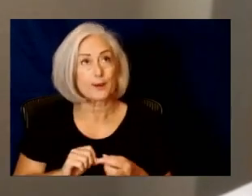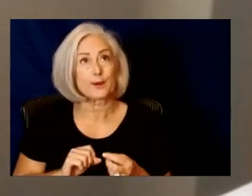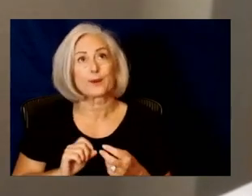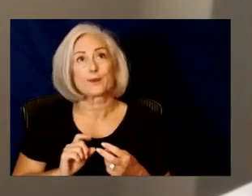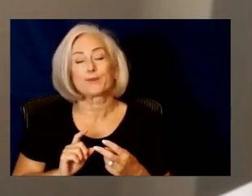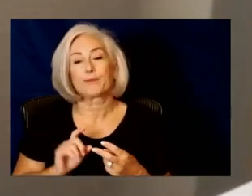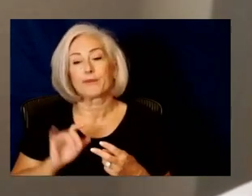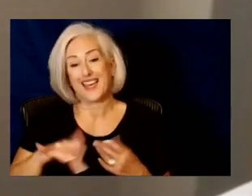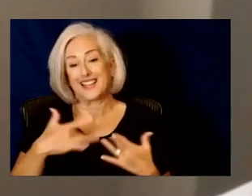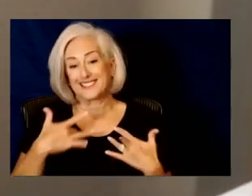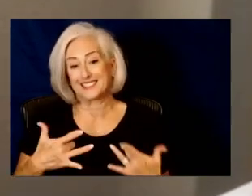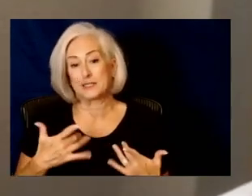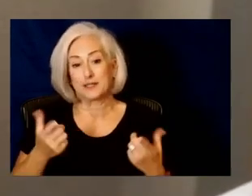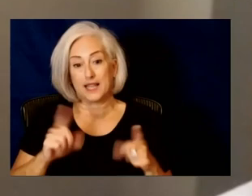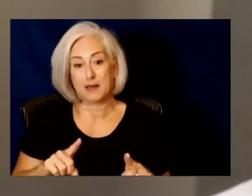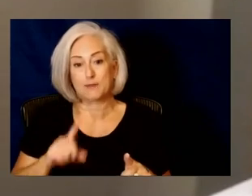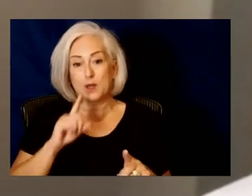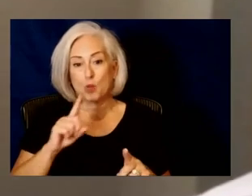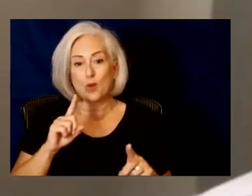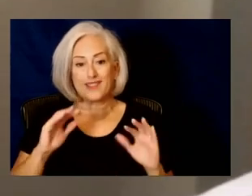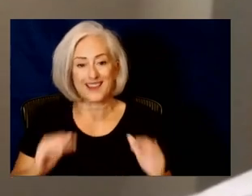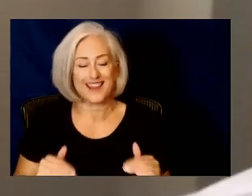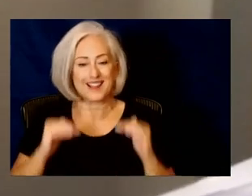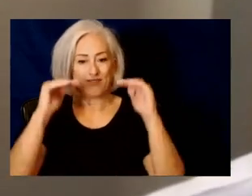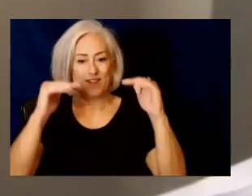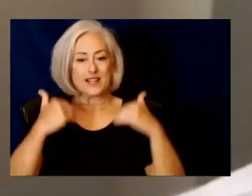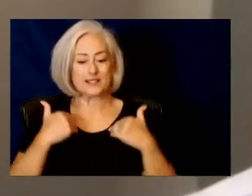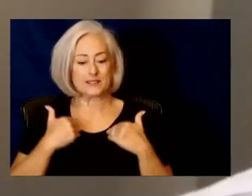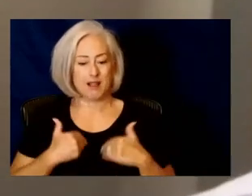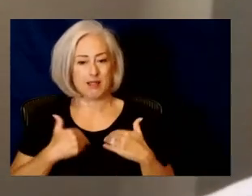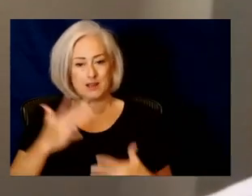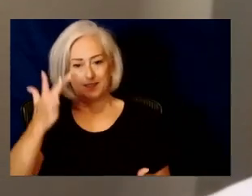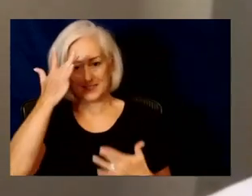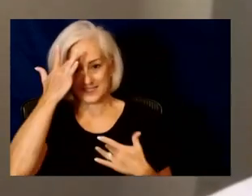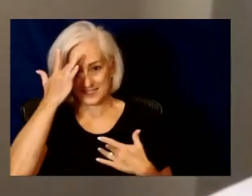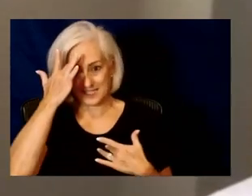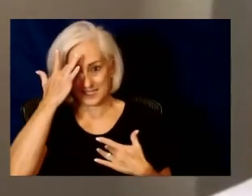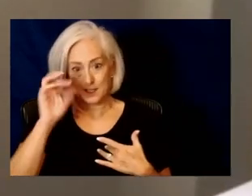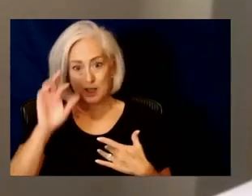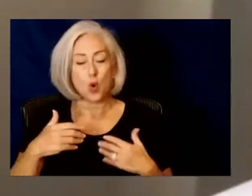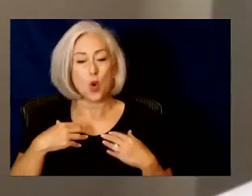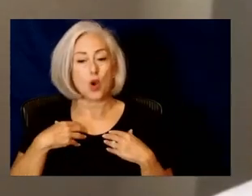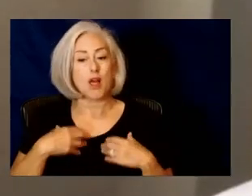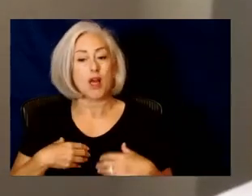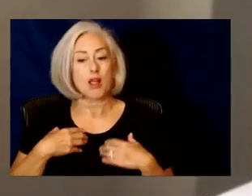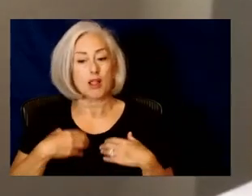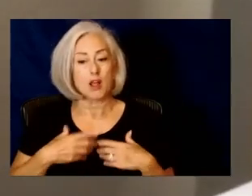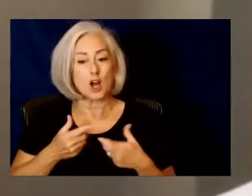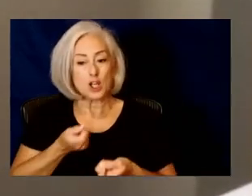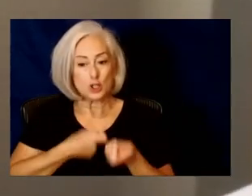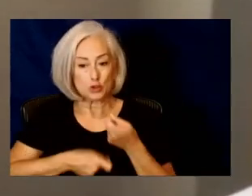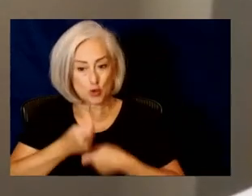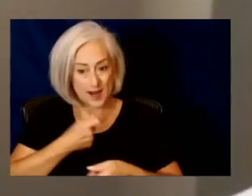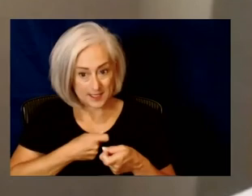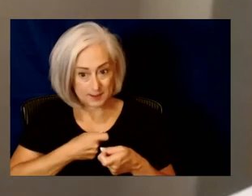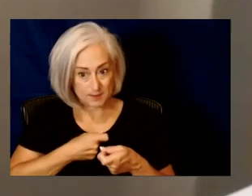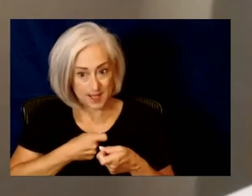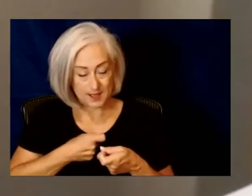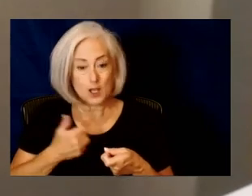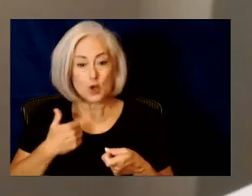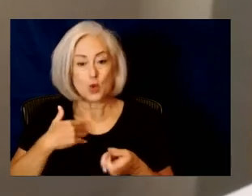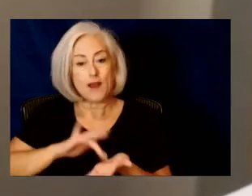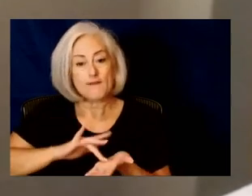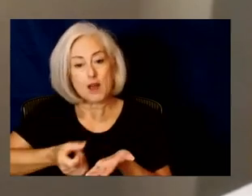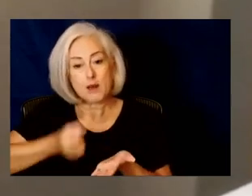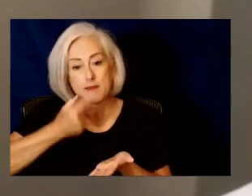occurs in people with very advanced lung disease, or those, as you well know, post-lung transplantation, who are on immunosuppression and for this reason aren't